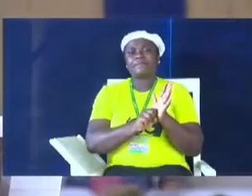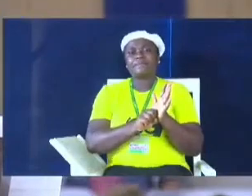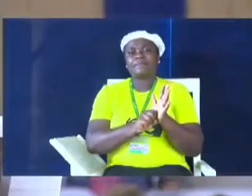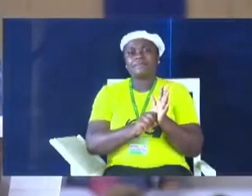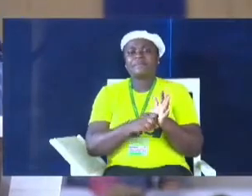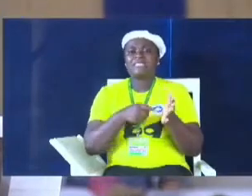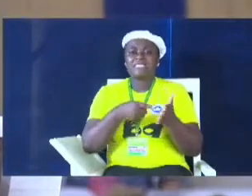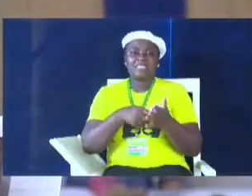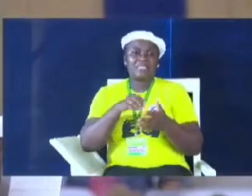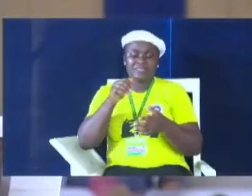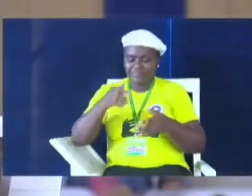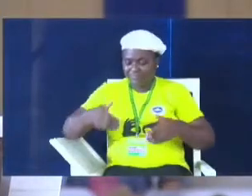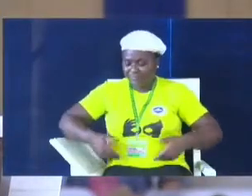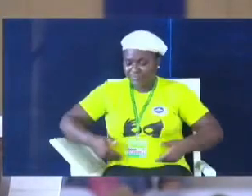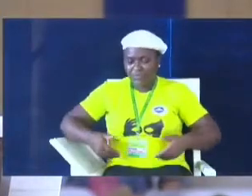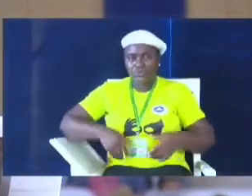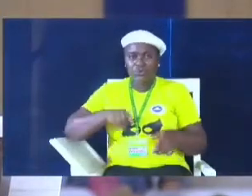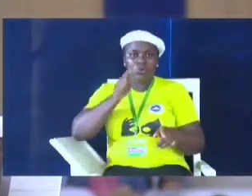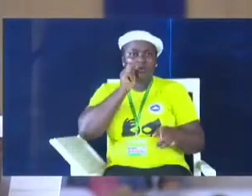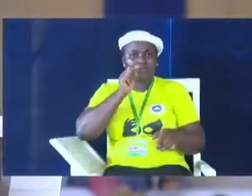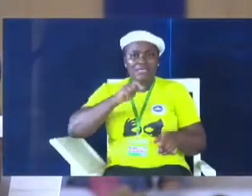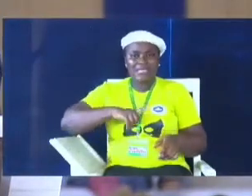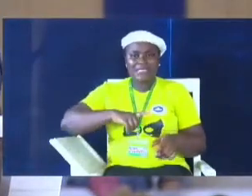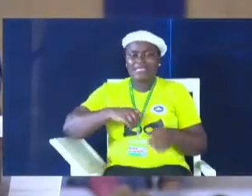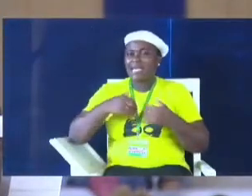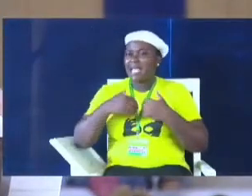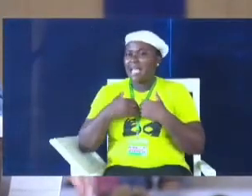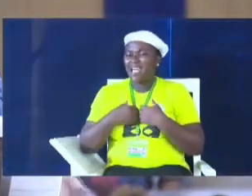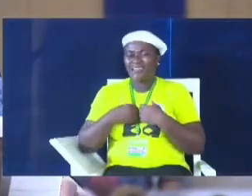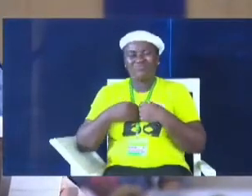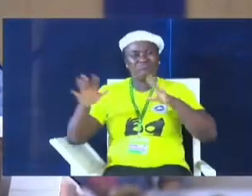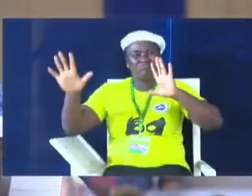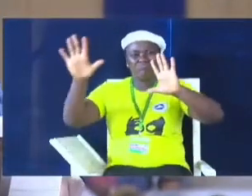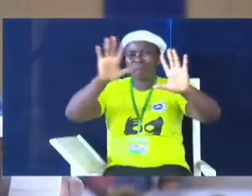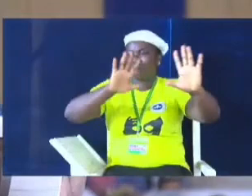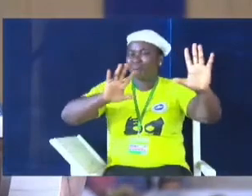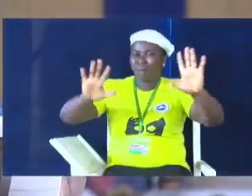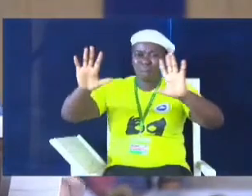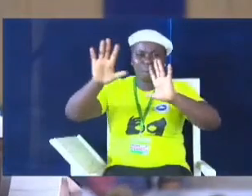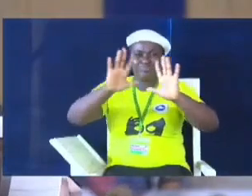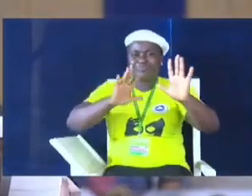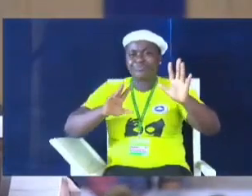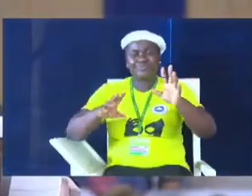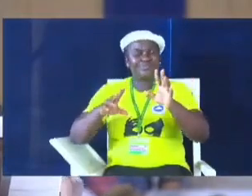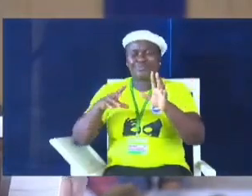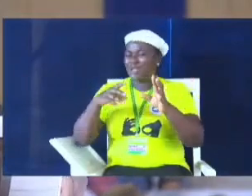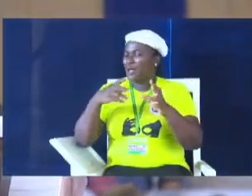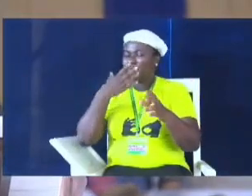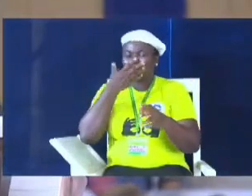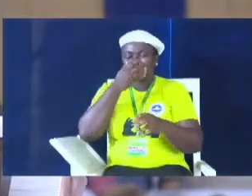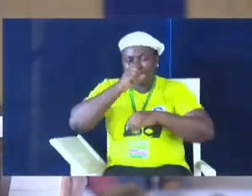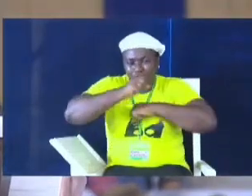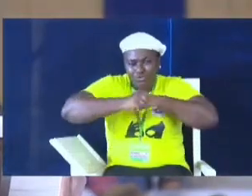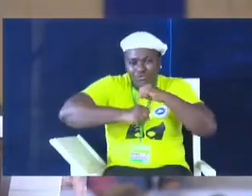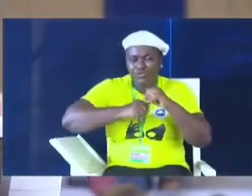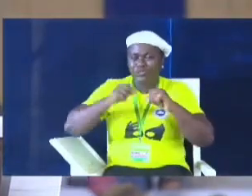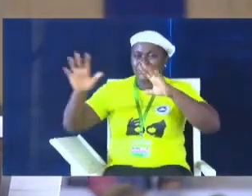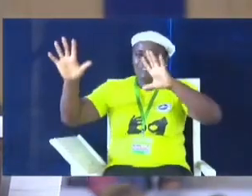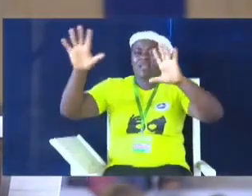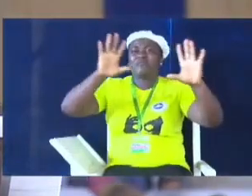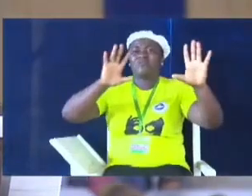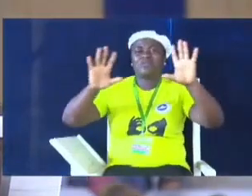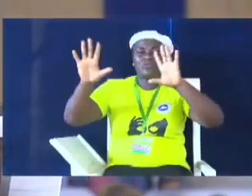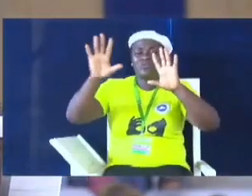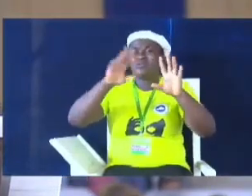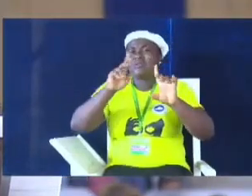this young lady had an affliction, a strange affliction. When